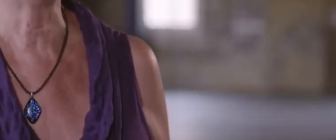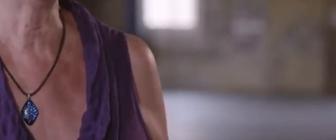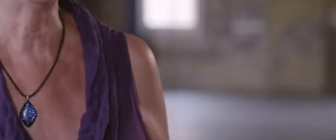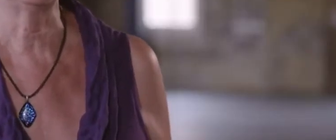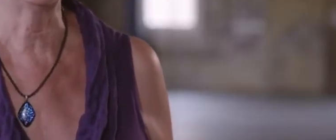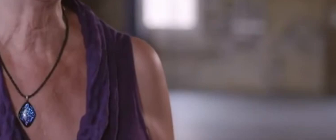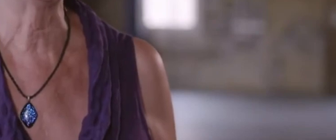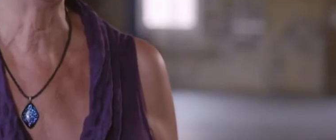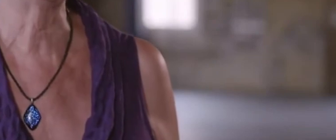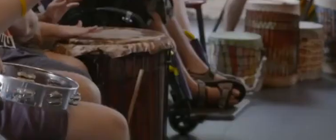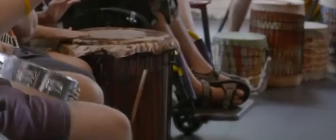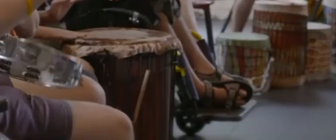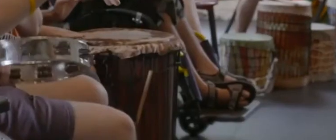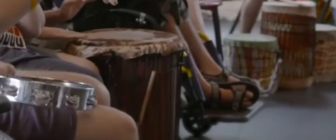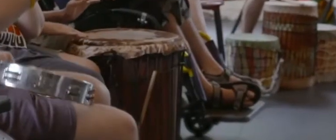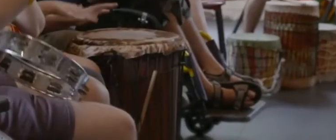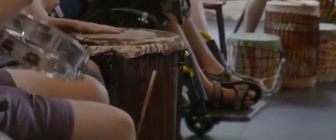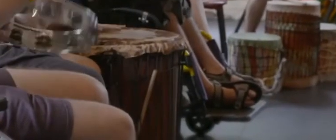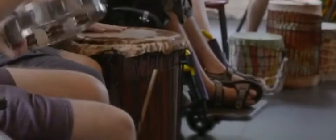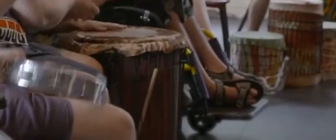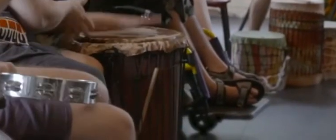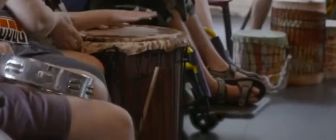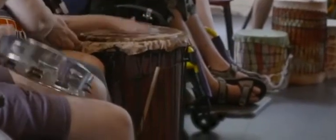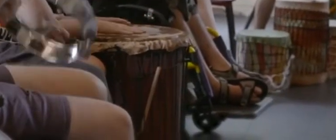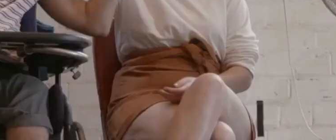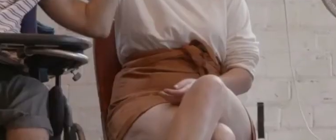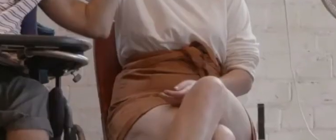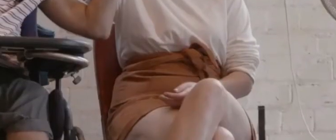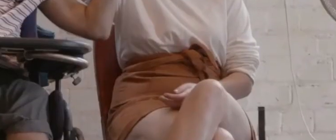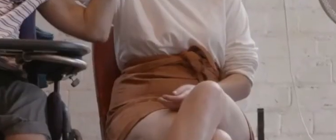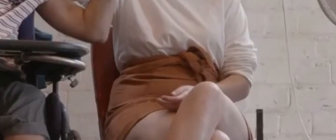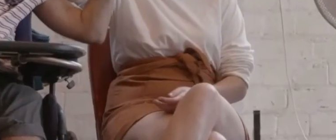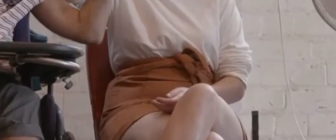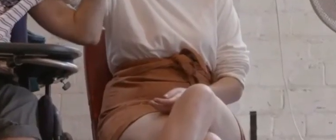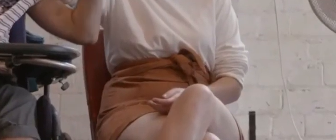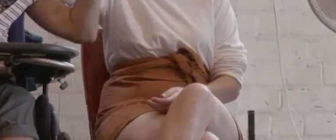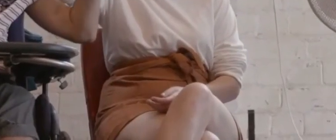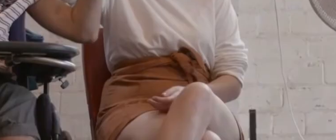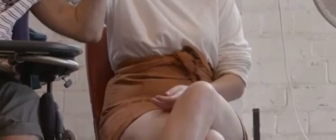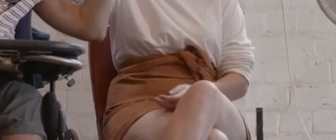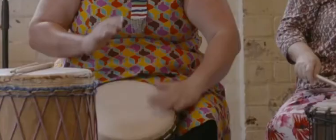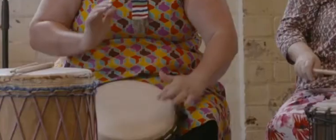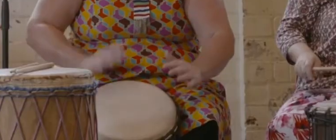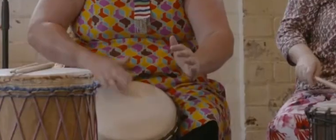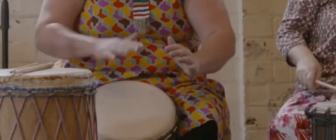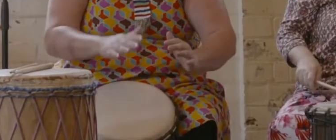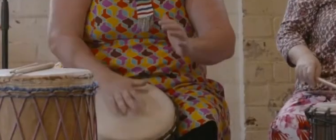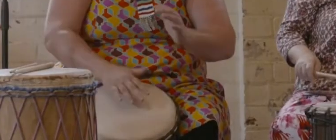come over in and just talk a little bit about that particular project? Yeah, this was one of